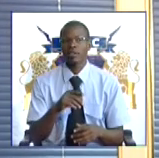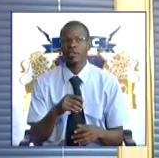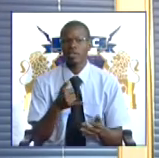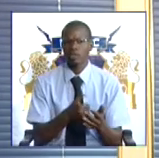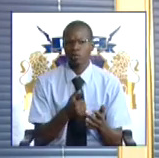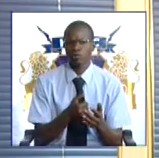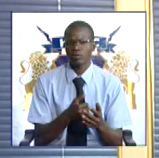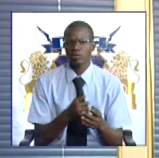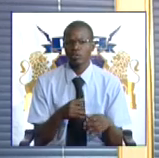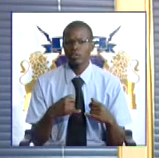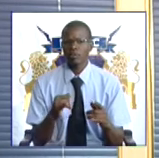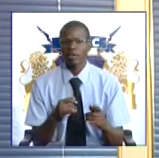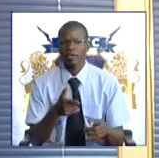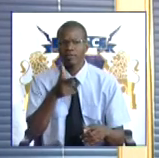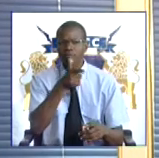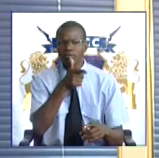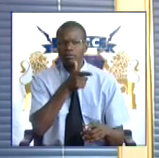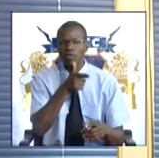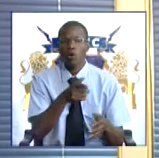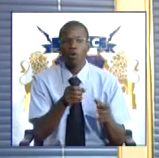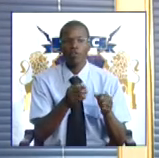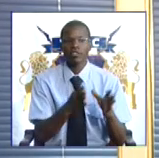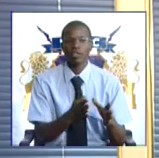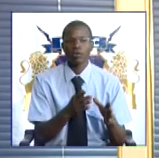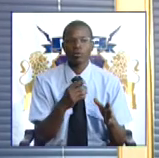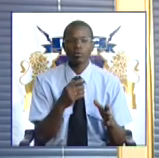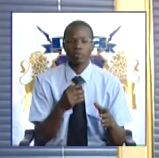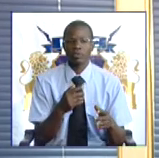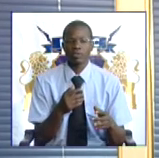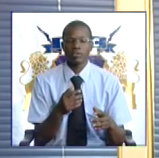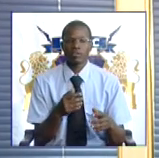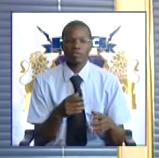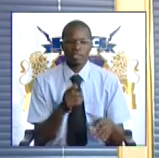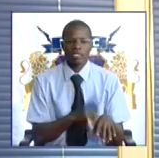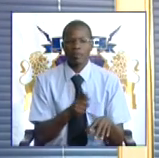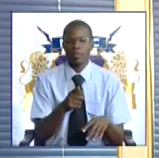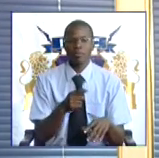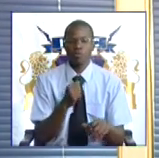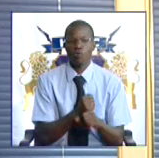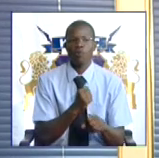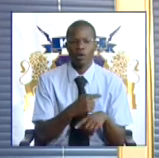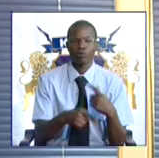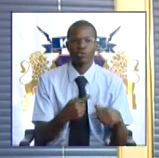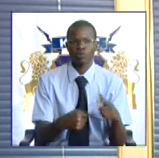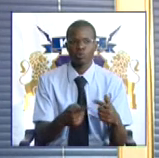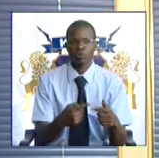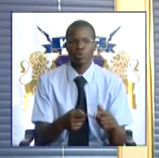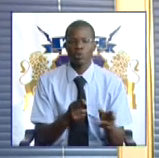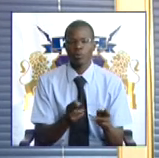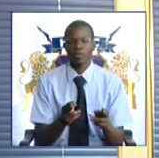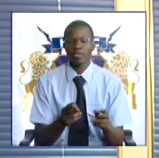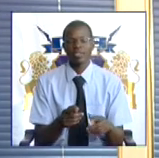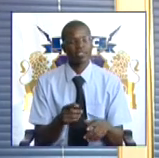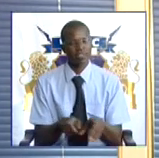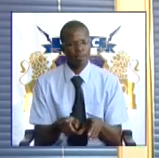response to the test on video or audio tape, never allow the officer to know that